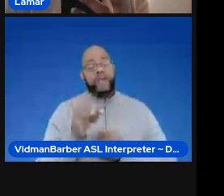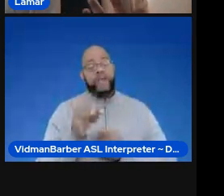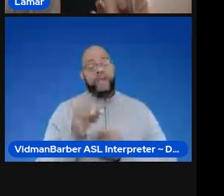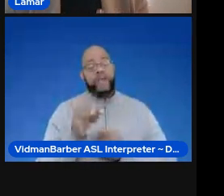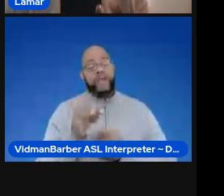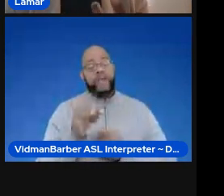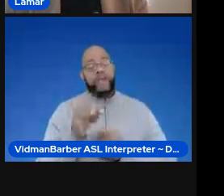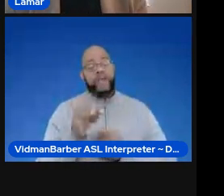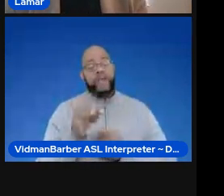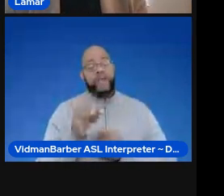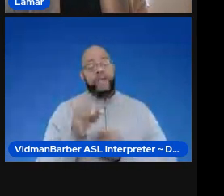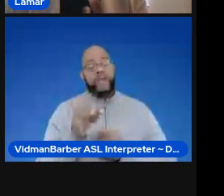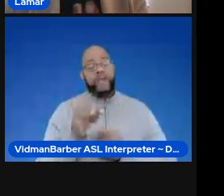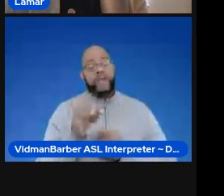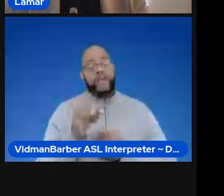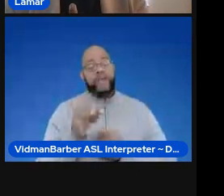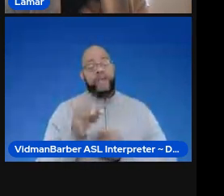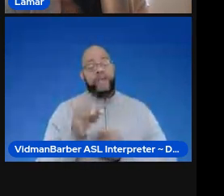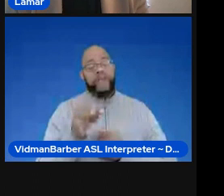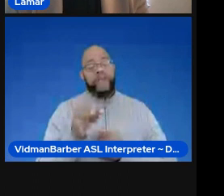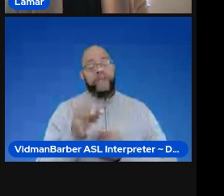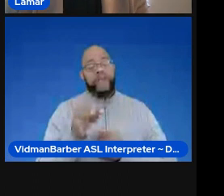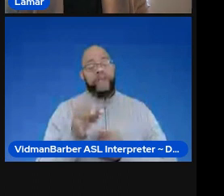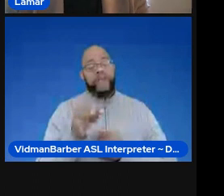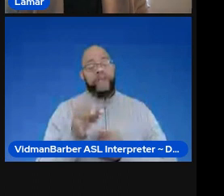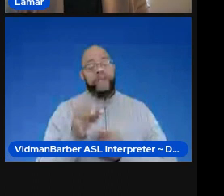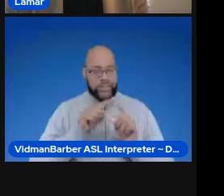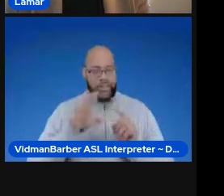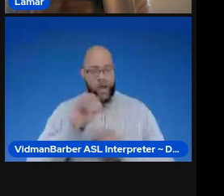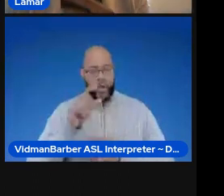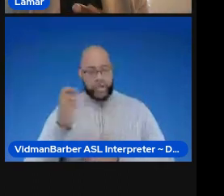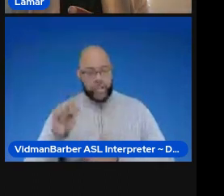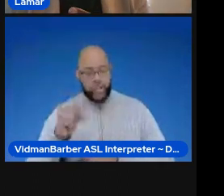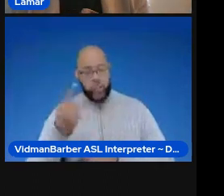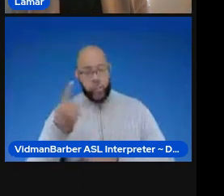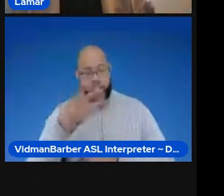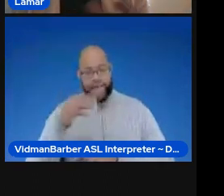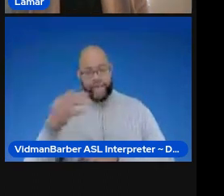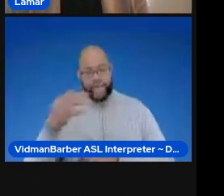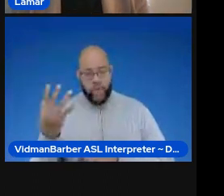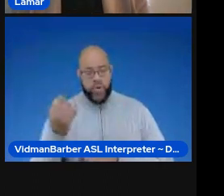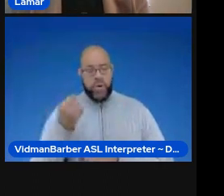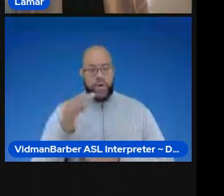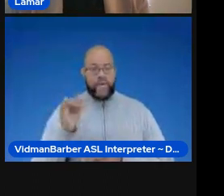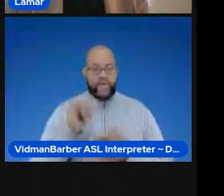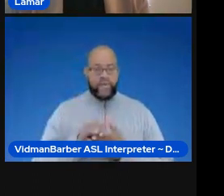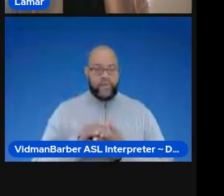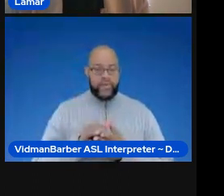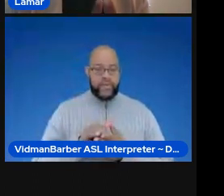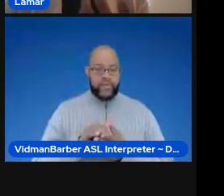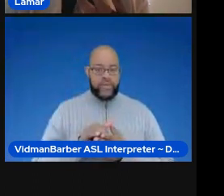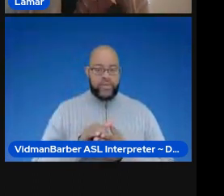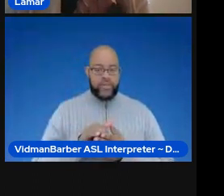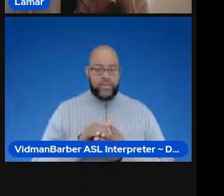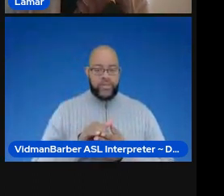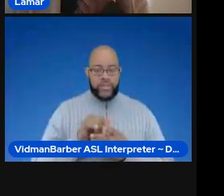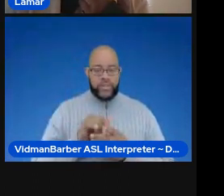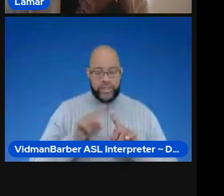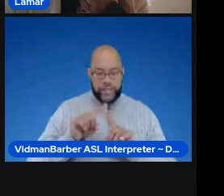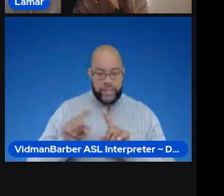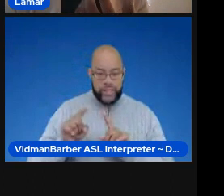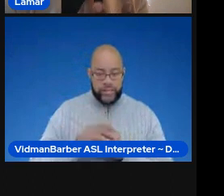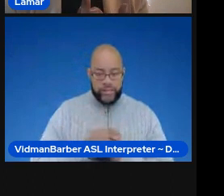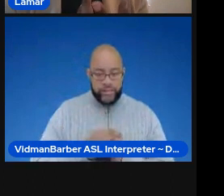components, particularly fibrinogen, collagen 1 and 4, fibronectin, laminin, and plasminogen.